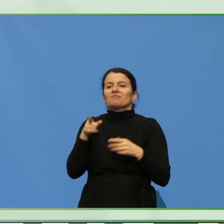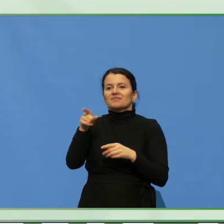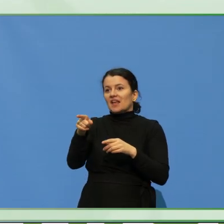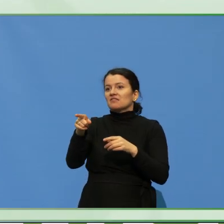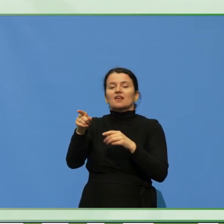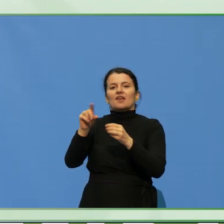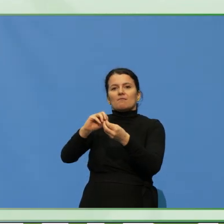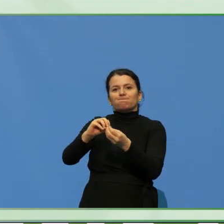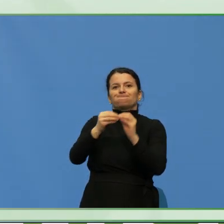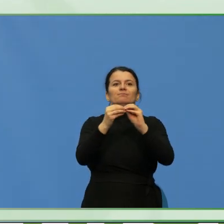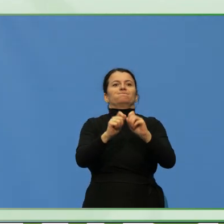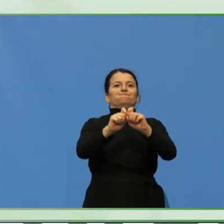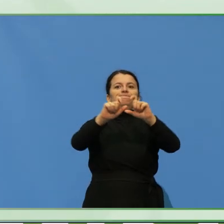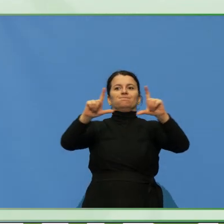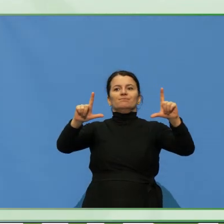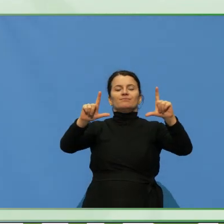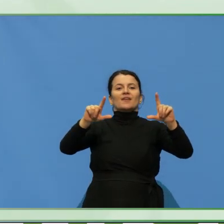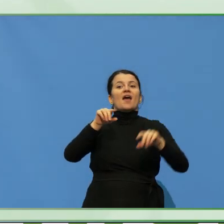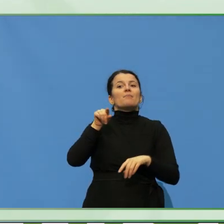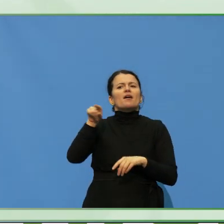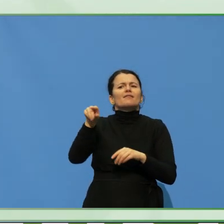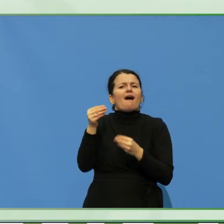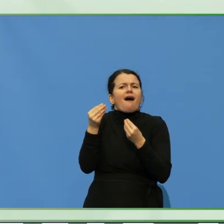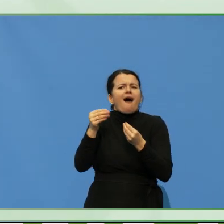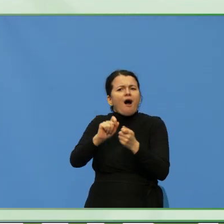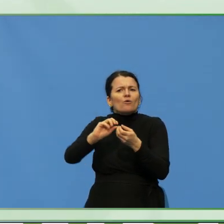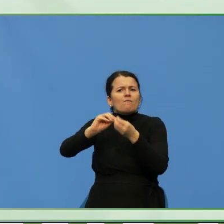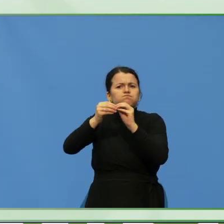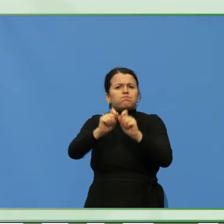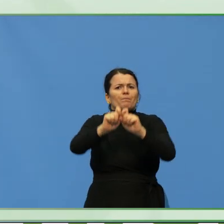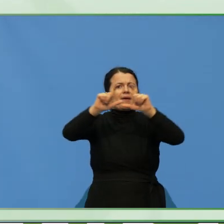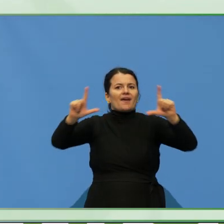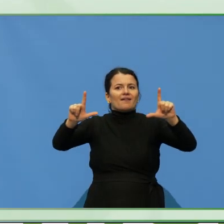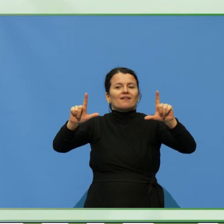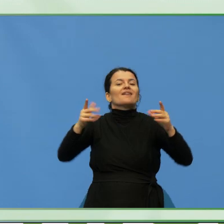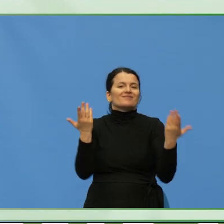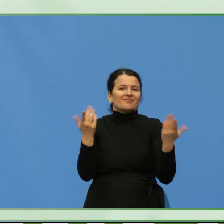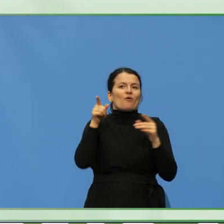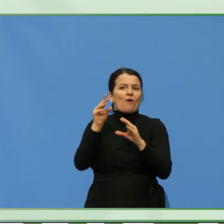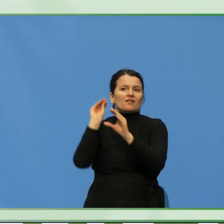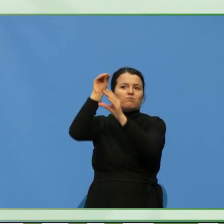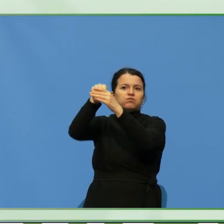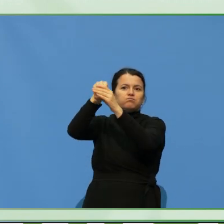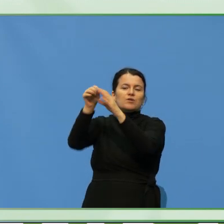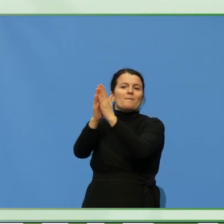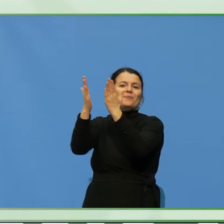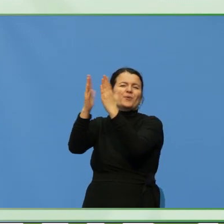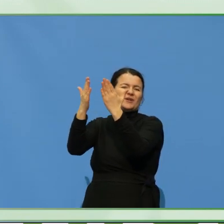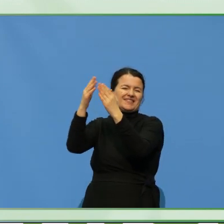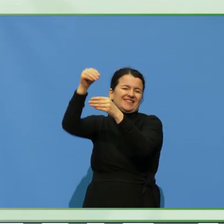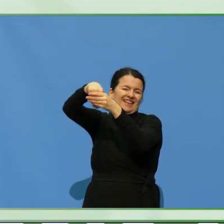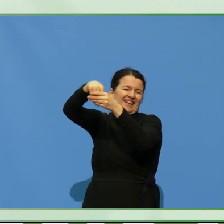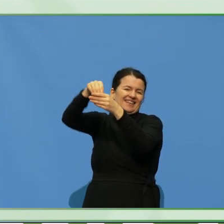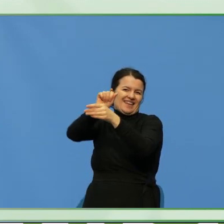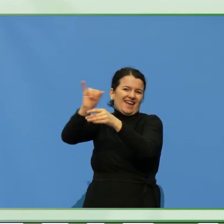like based on the books that we had given it access to. So then you start to think, okay, well, which books are you referencing? Are they fair? Are